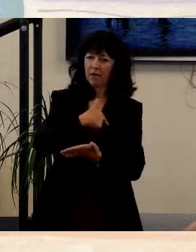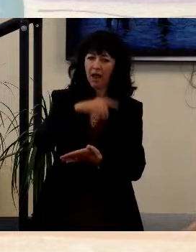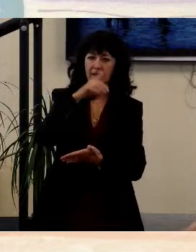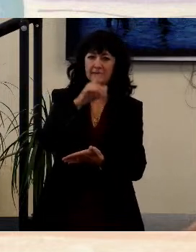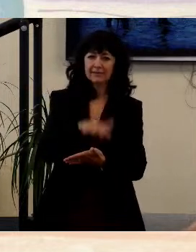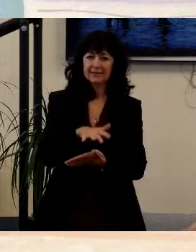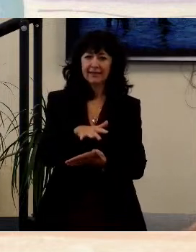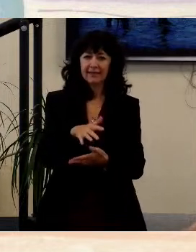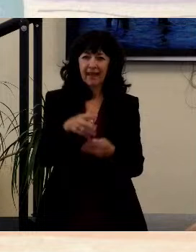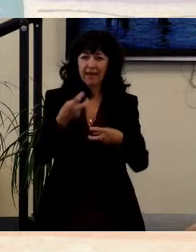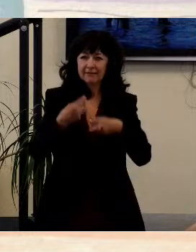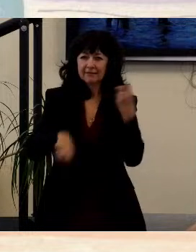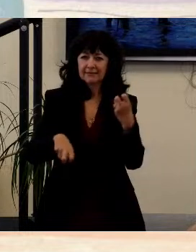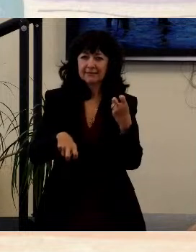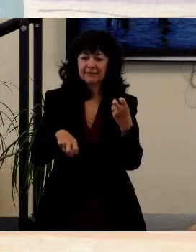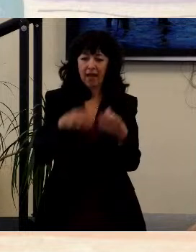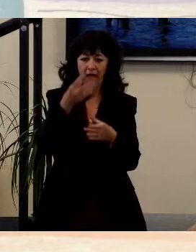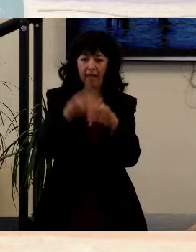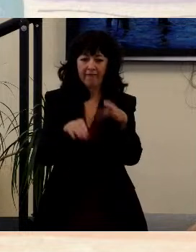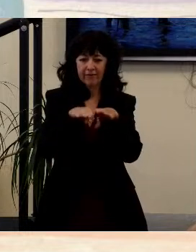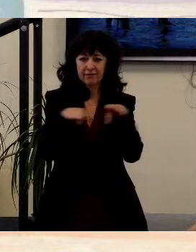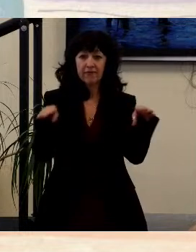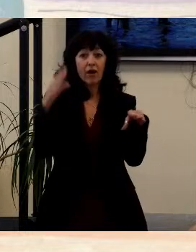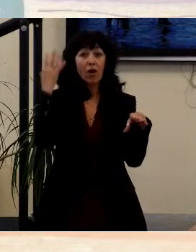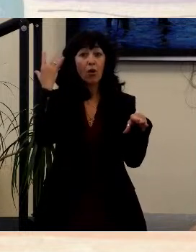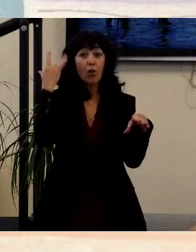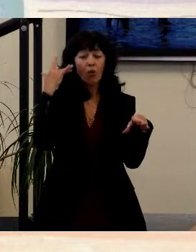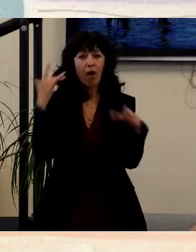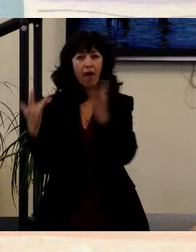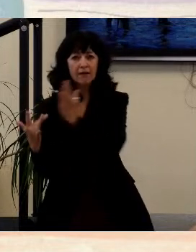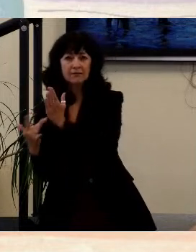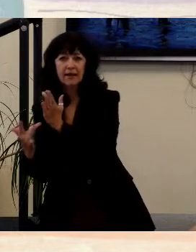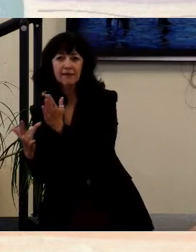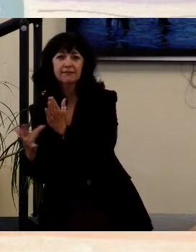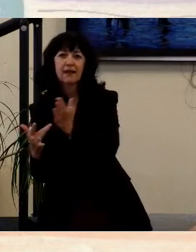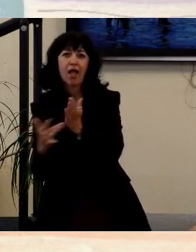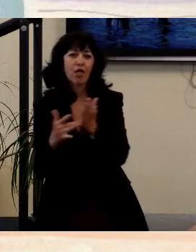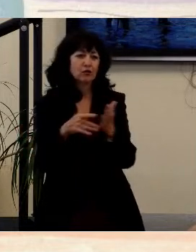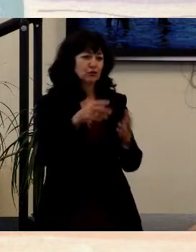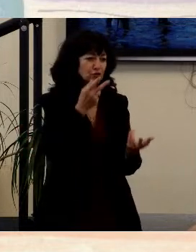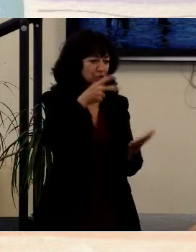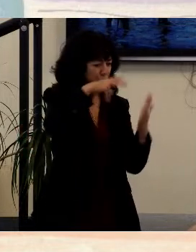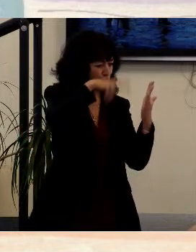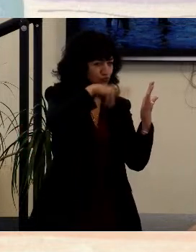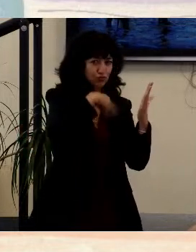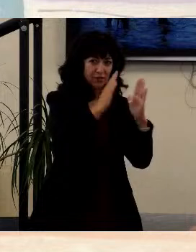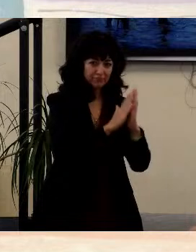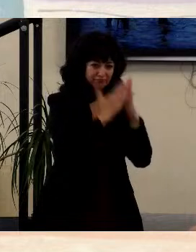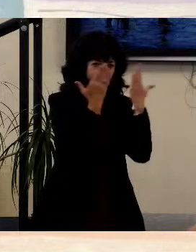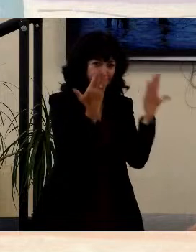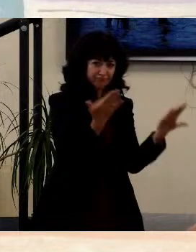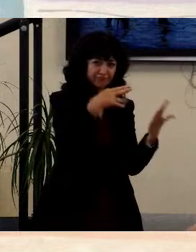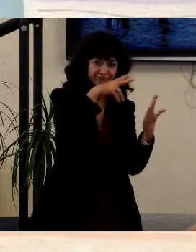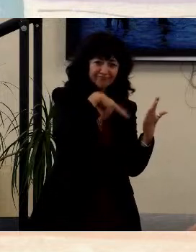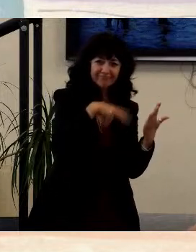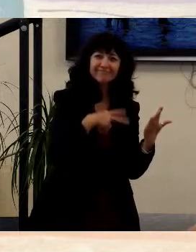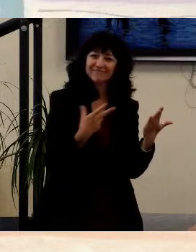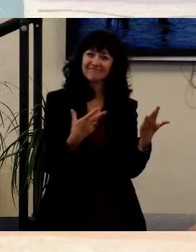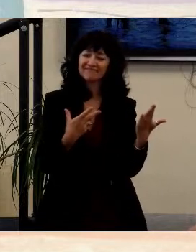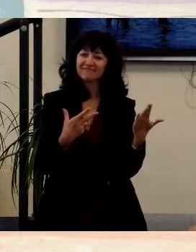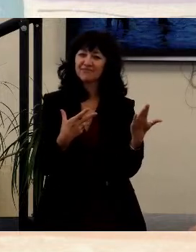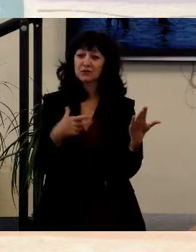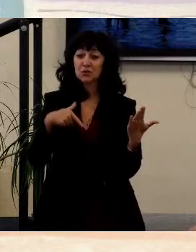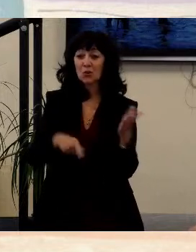digital divide. So this moment just is profound,